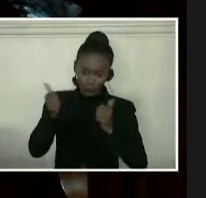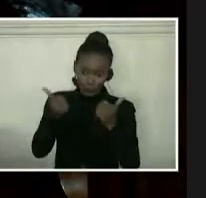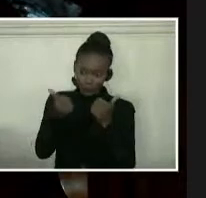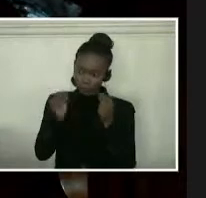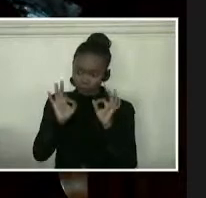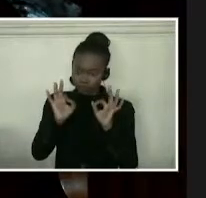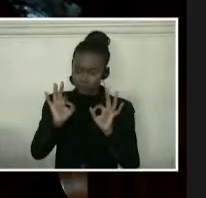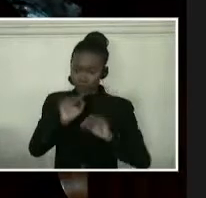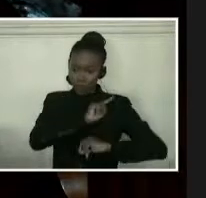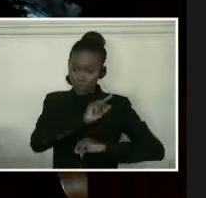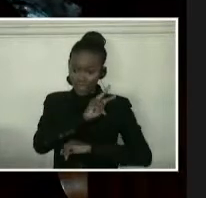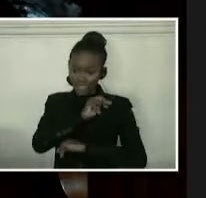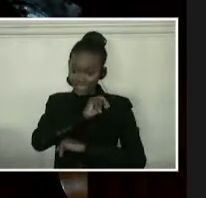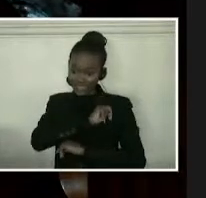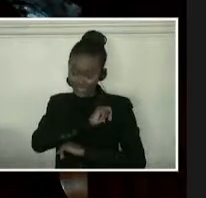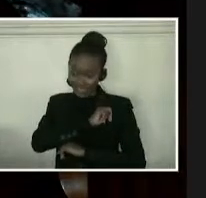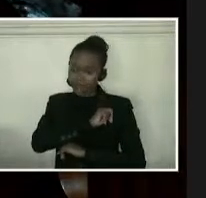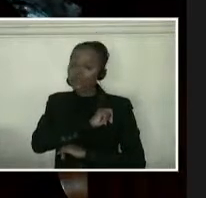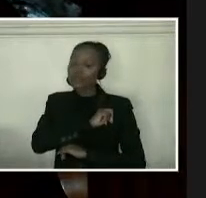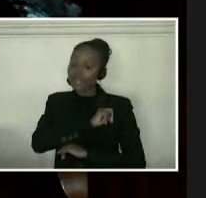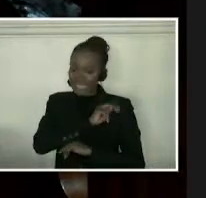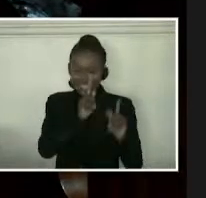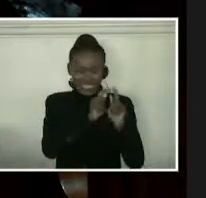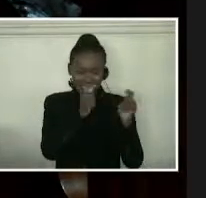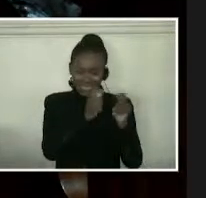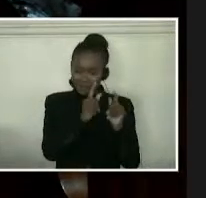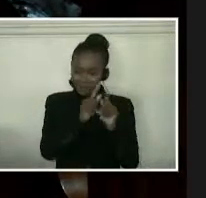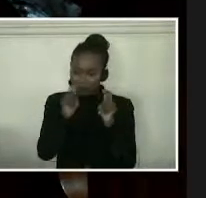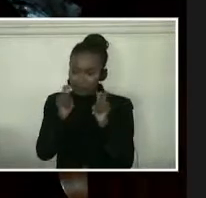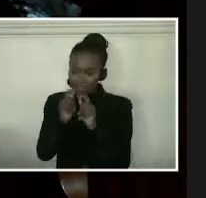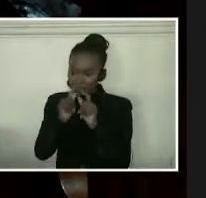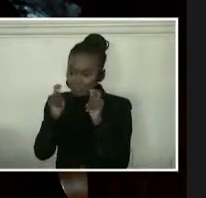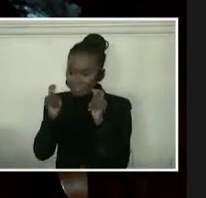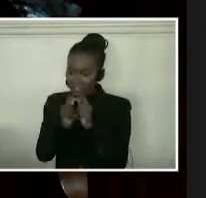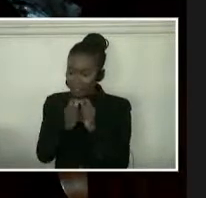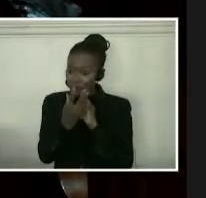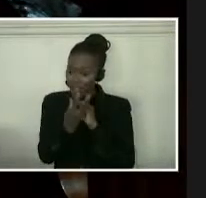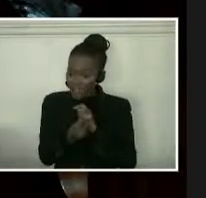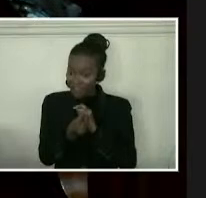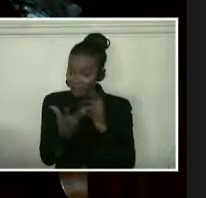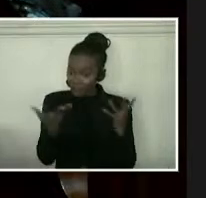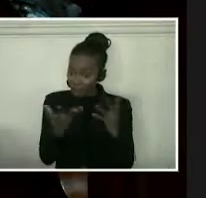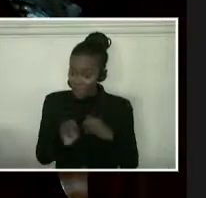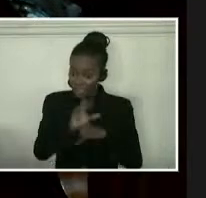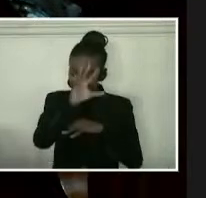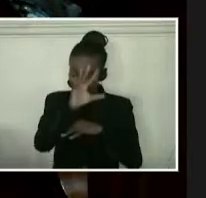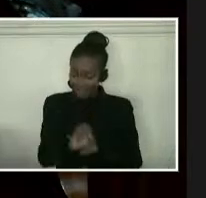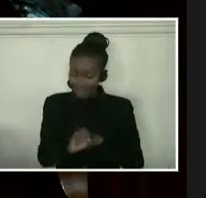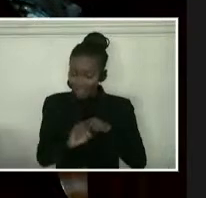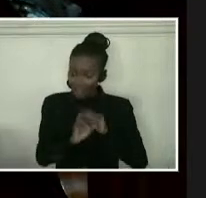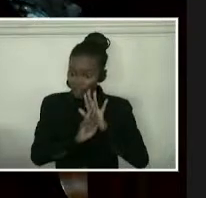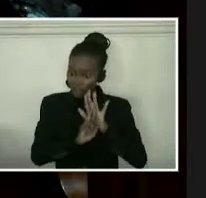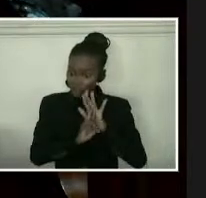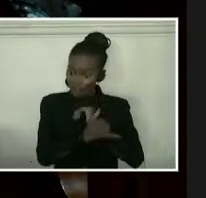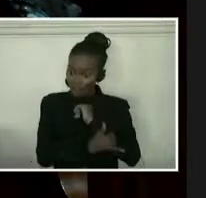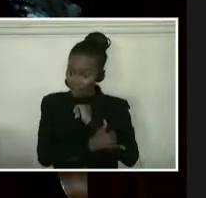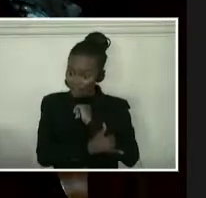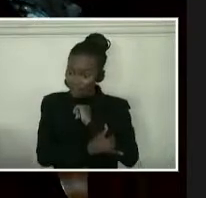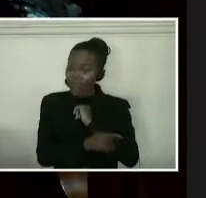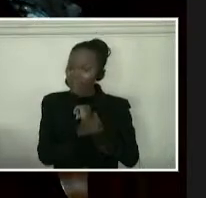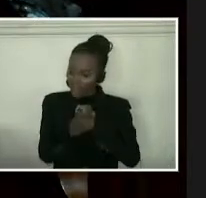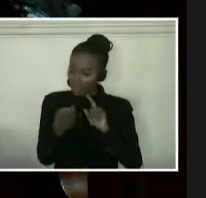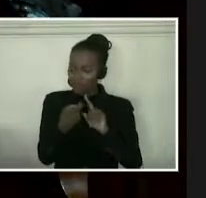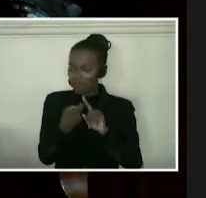it was illuminati in each and every team is now in south africa that represents the country they are representative from